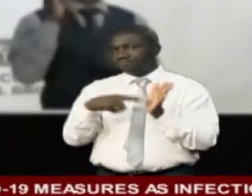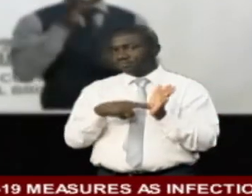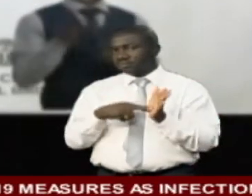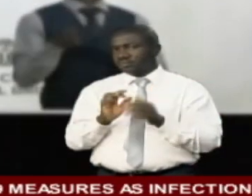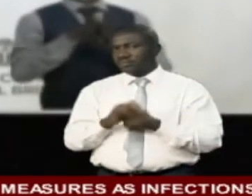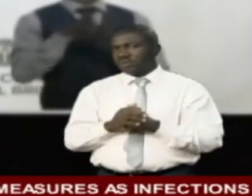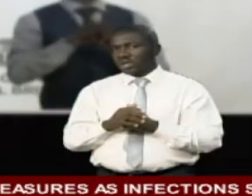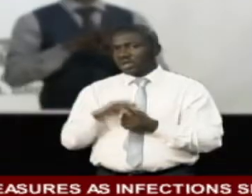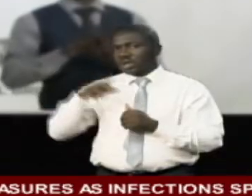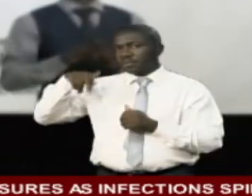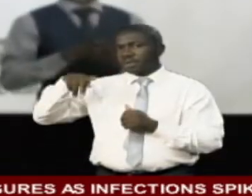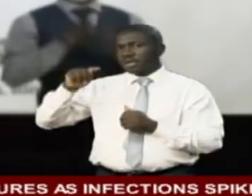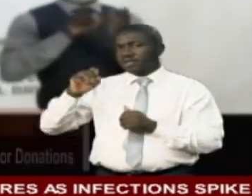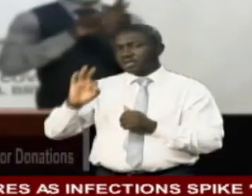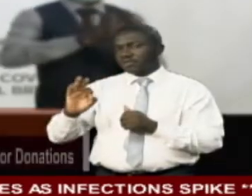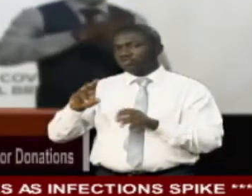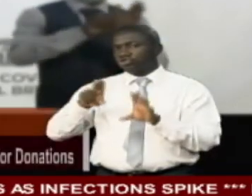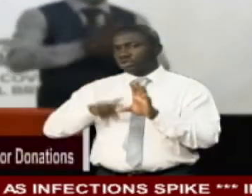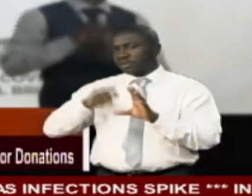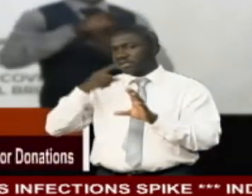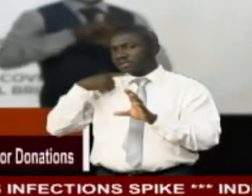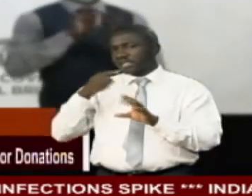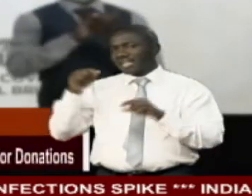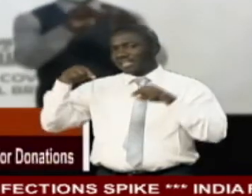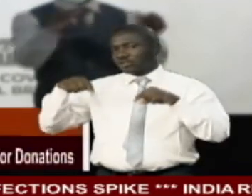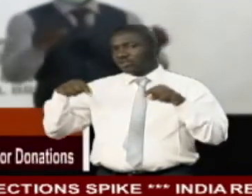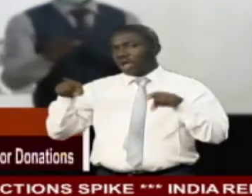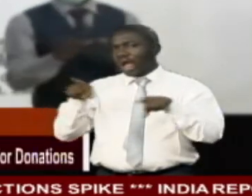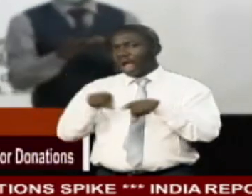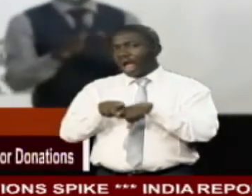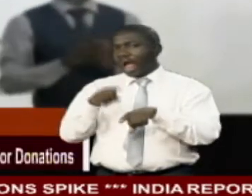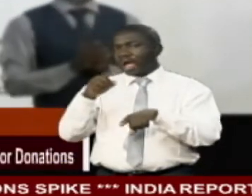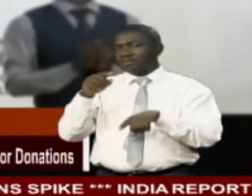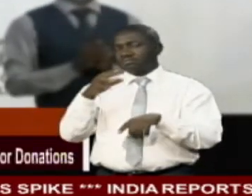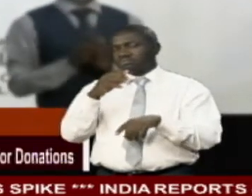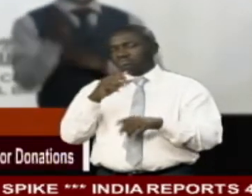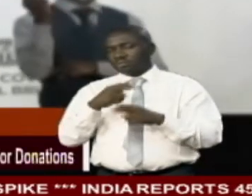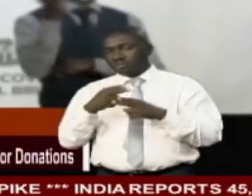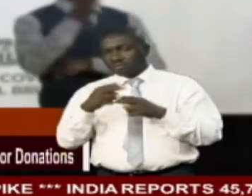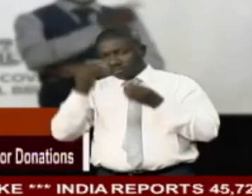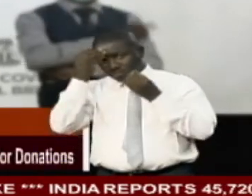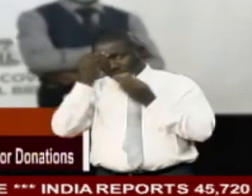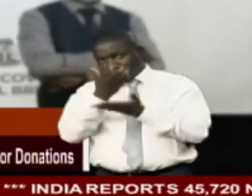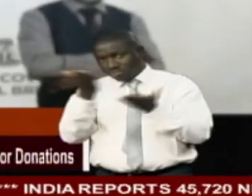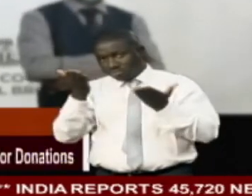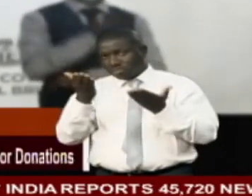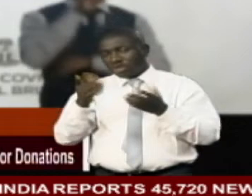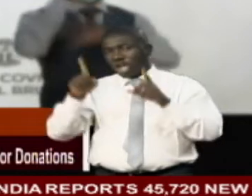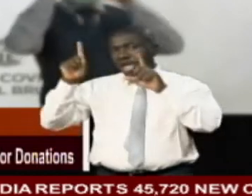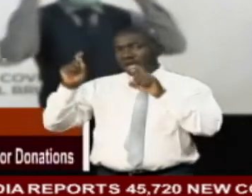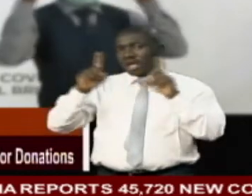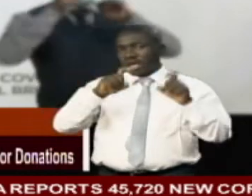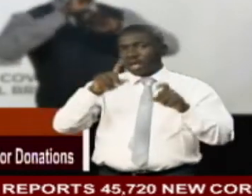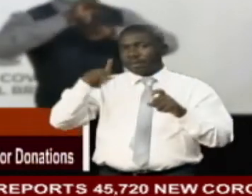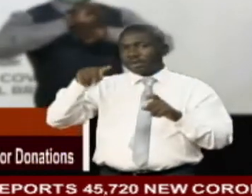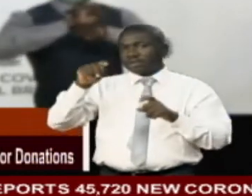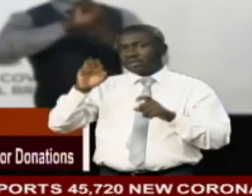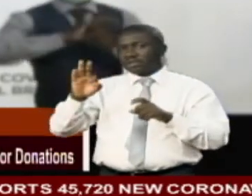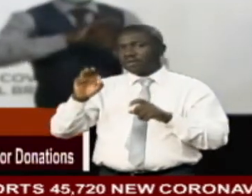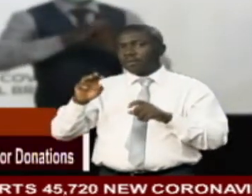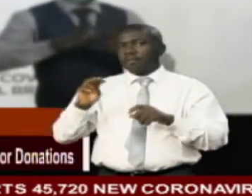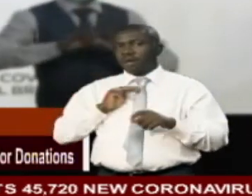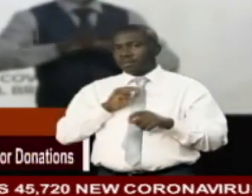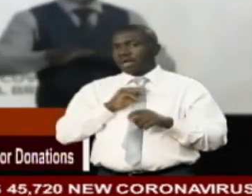Boss Mustafa said this at the briefing of the task force. He said testing of PTF members for COVID-19 has been a